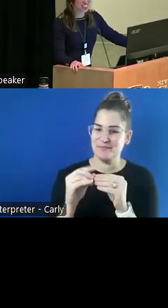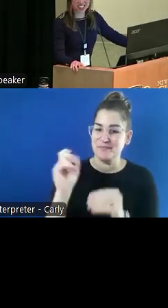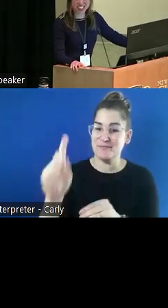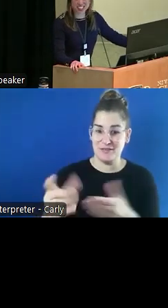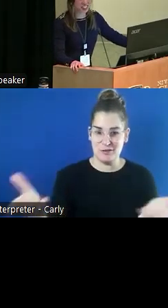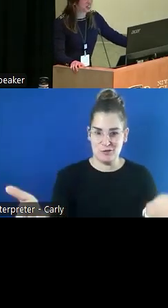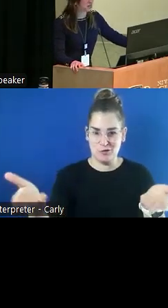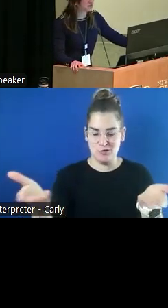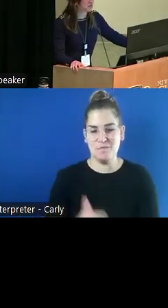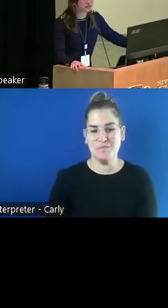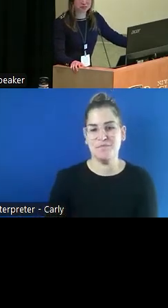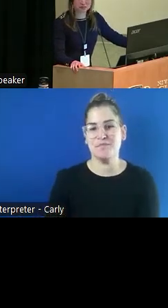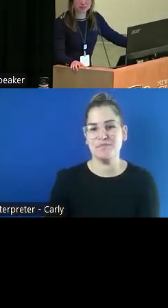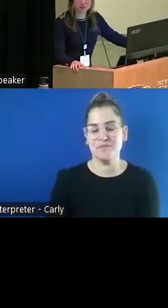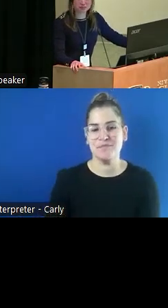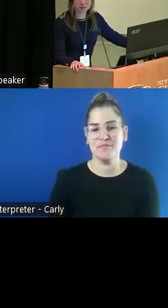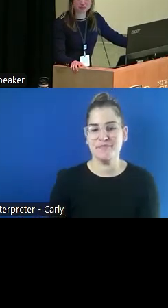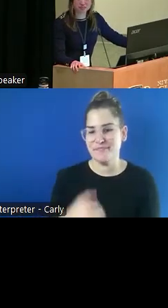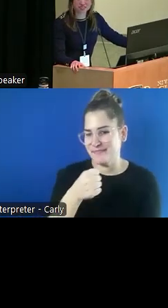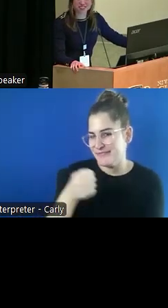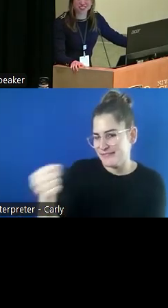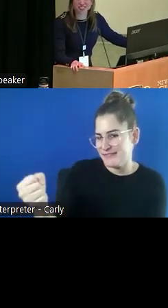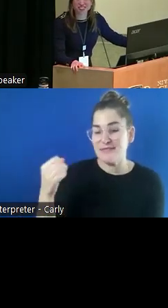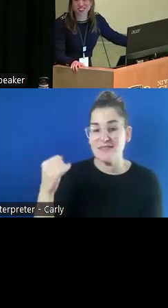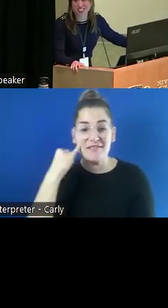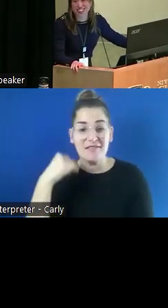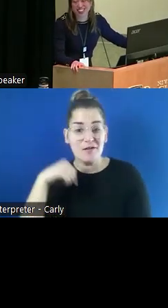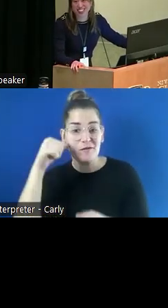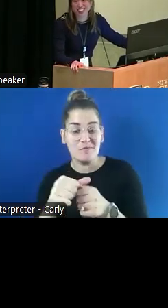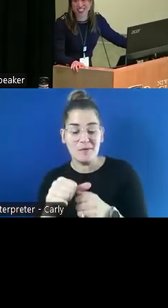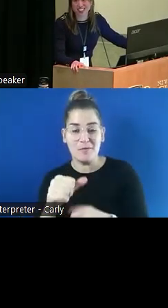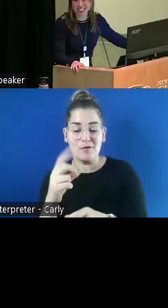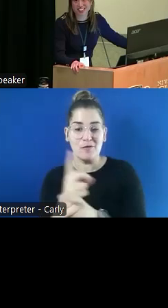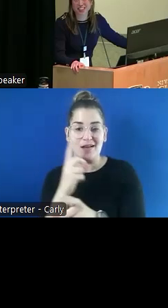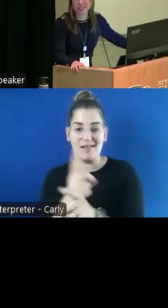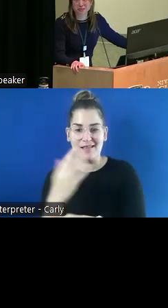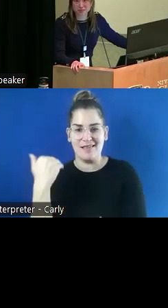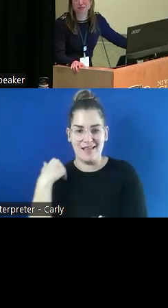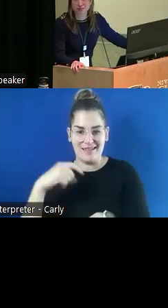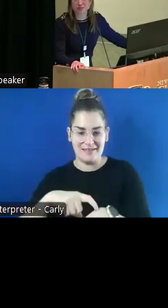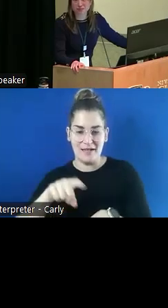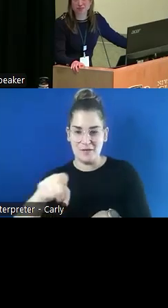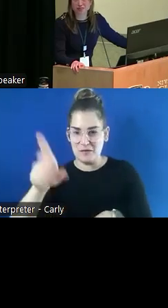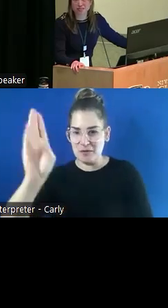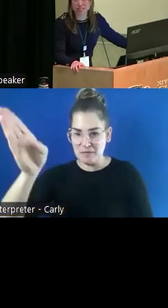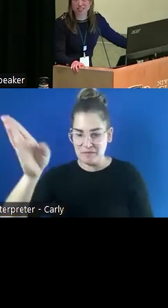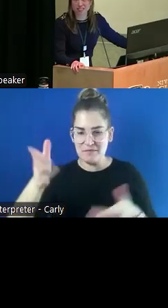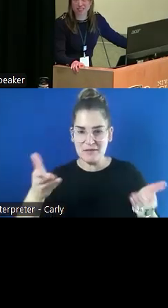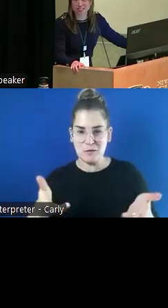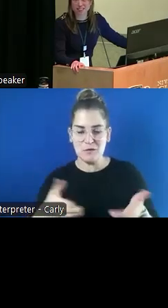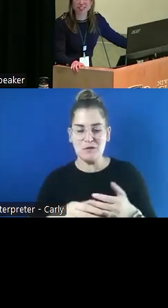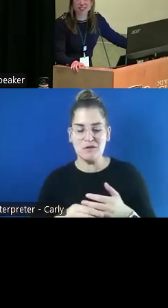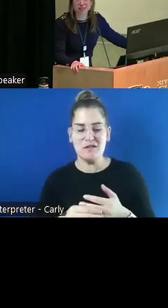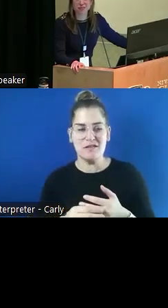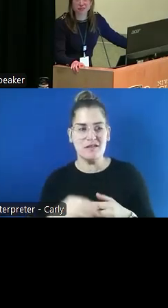Okay, we have another question in-house. Thank you, Dr. Tran. If my memory serves me correctly, the last time I heard one of your talks, I